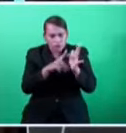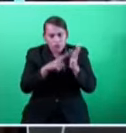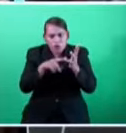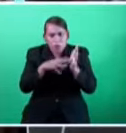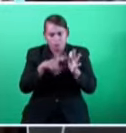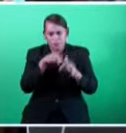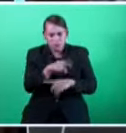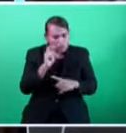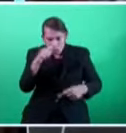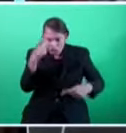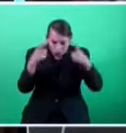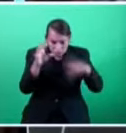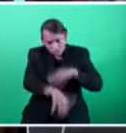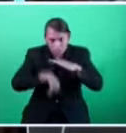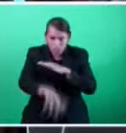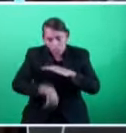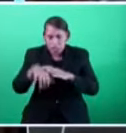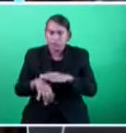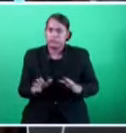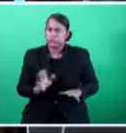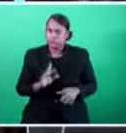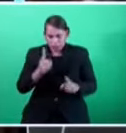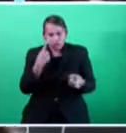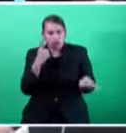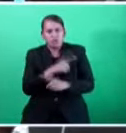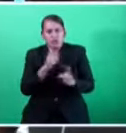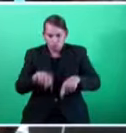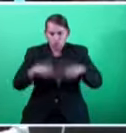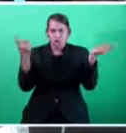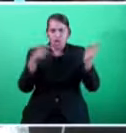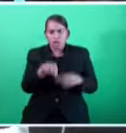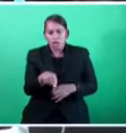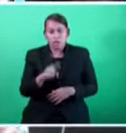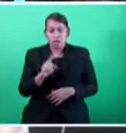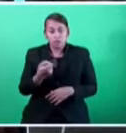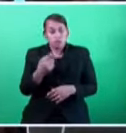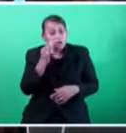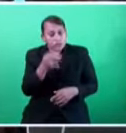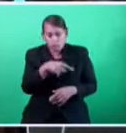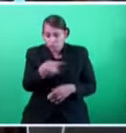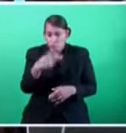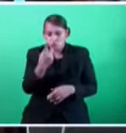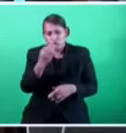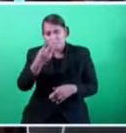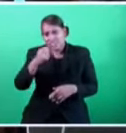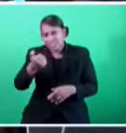waterways. So we did a detailed scoping of the waterways. There's 136 waterways, Mr. Speaker